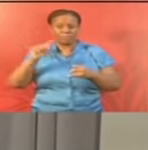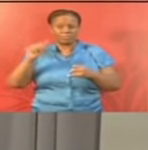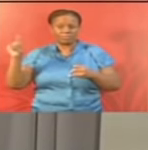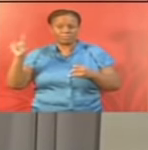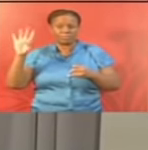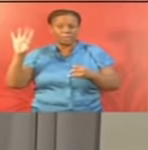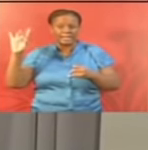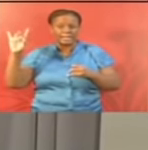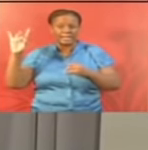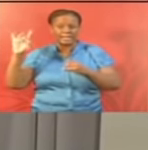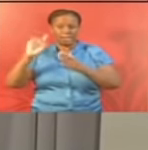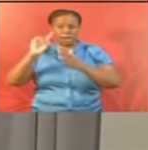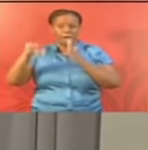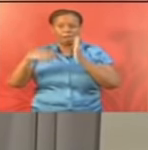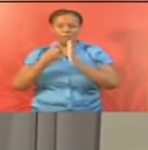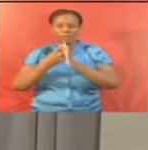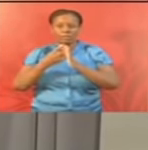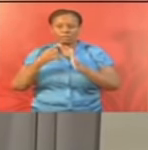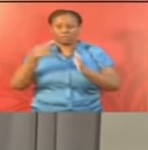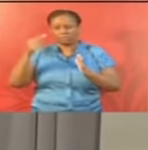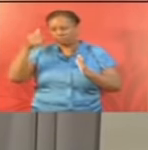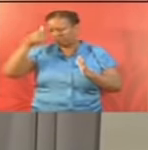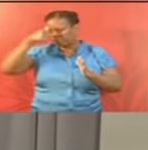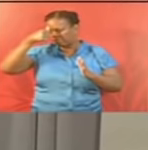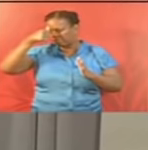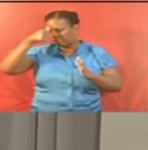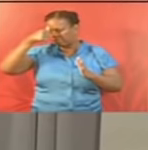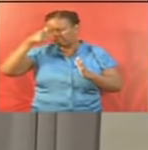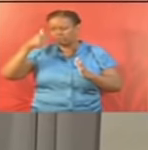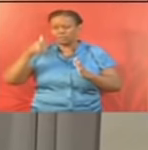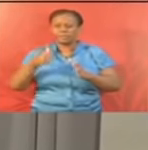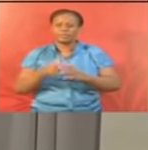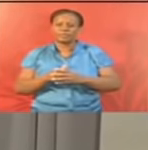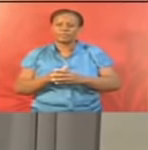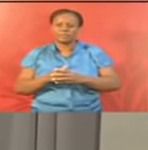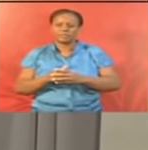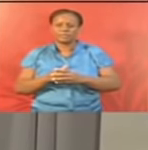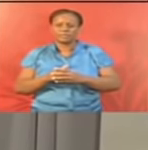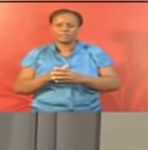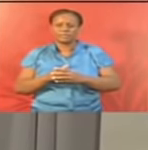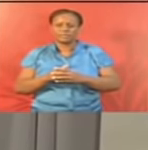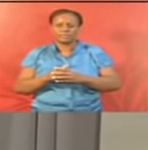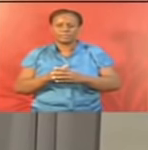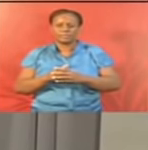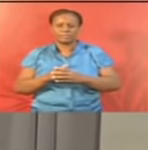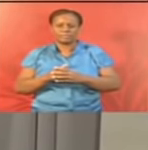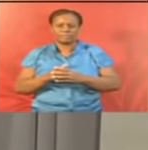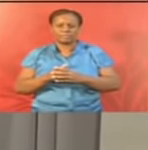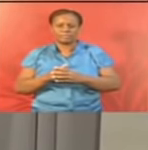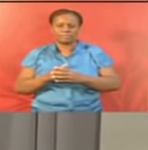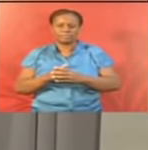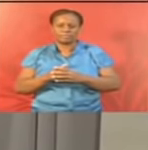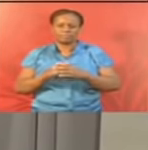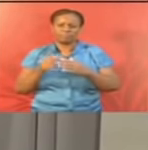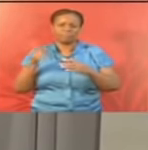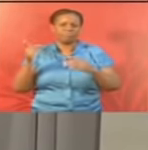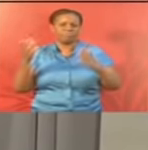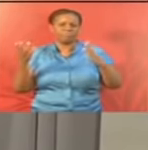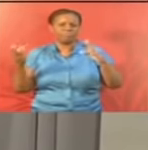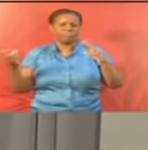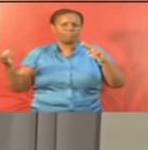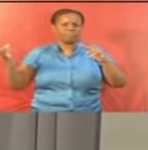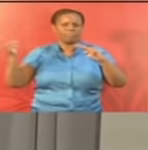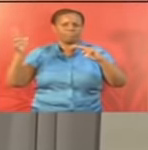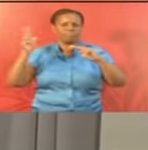India has now overtaken Brazil as the country with the second most number of infections. The